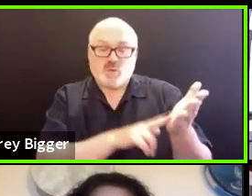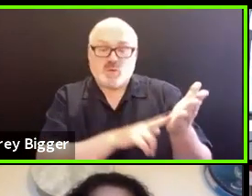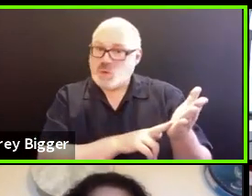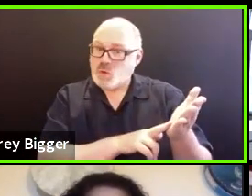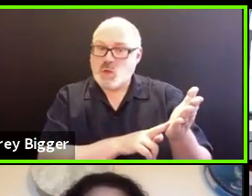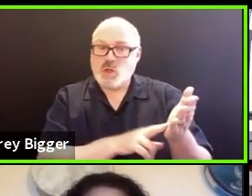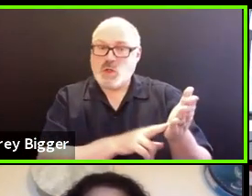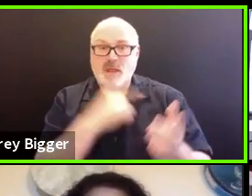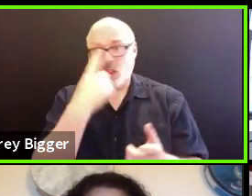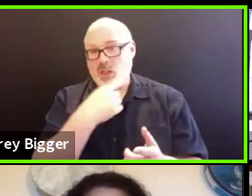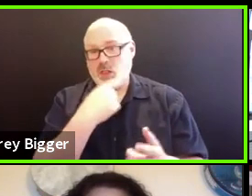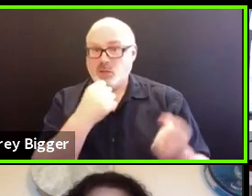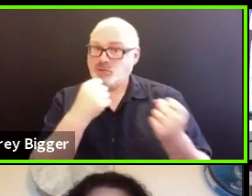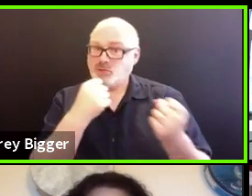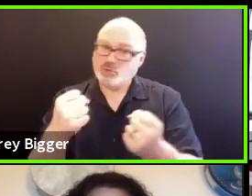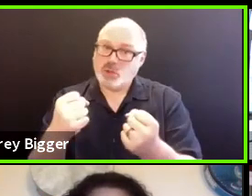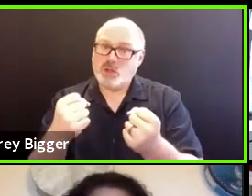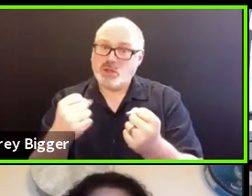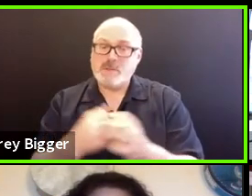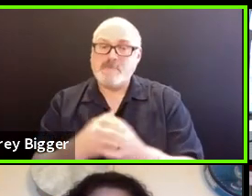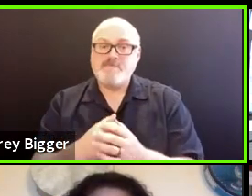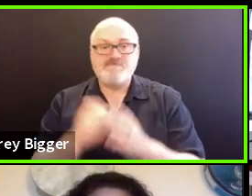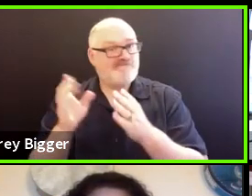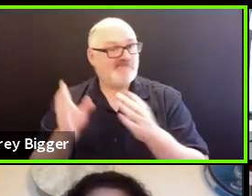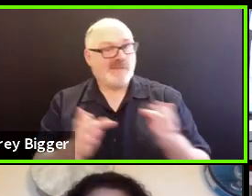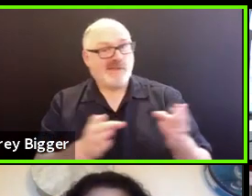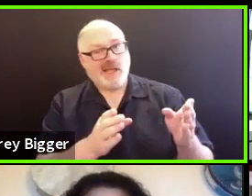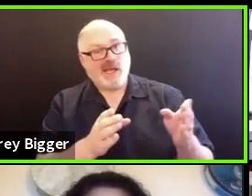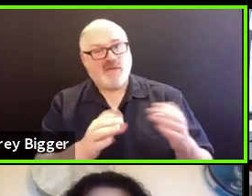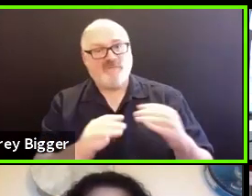look strong there, and we are planning for